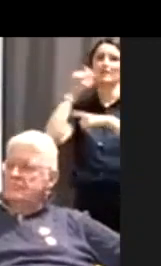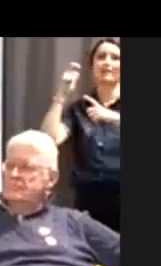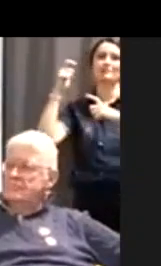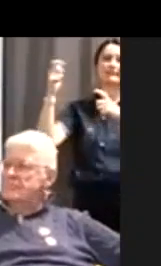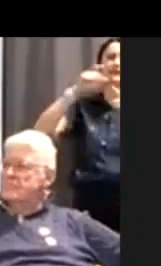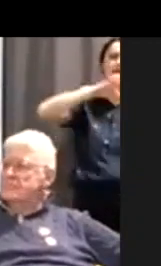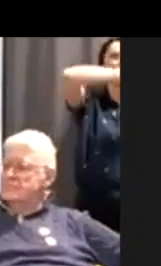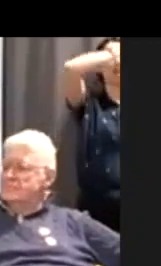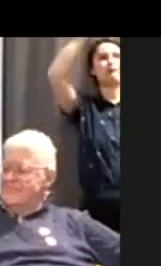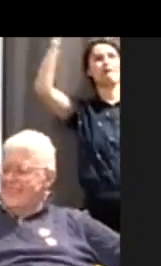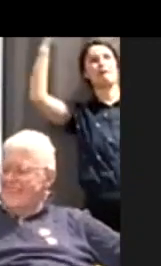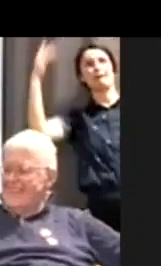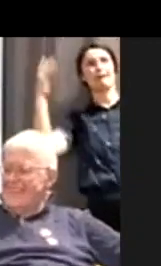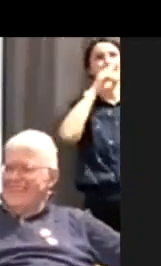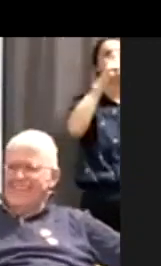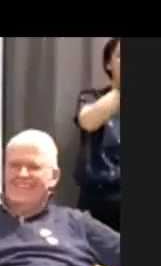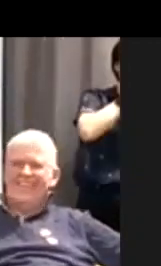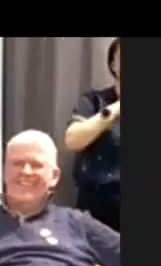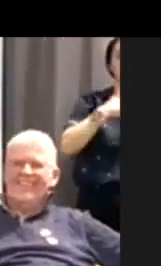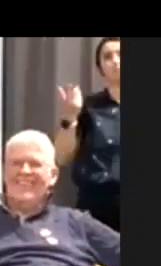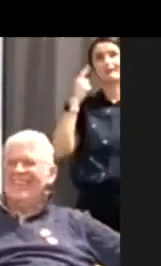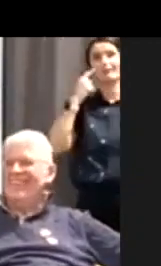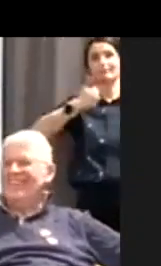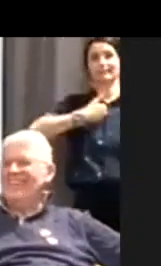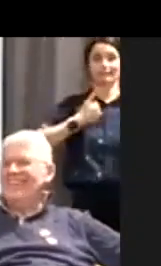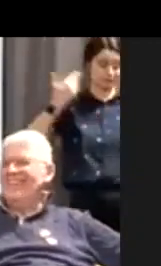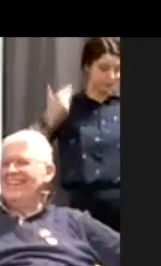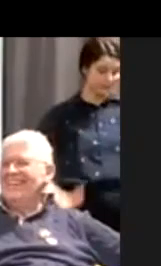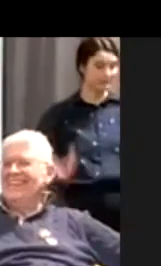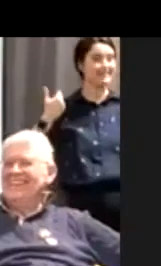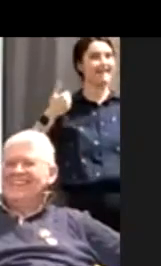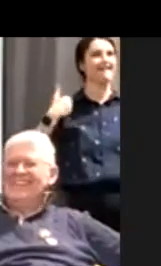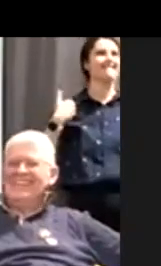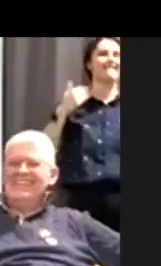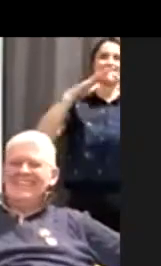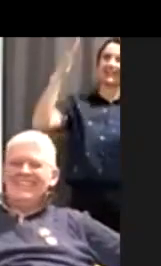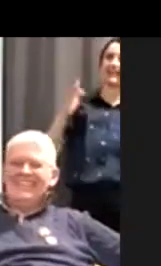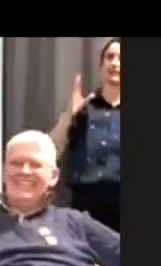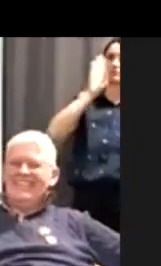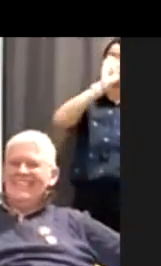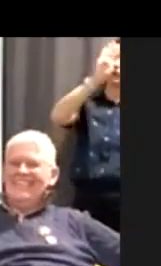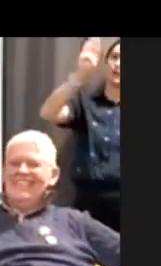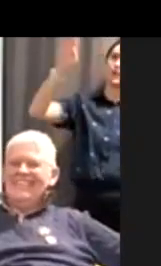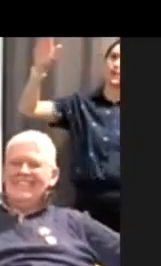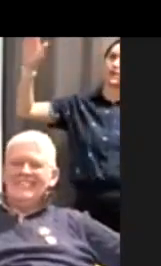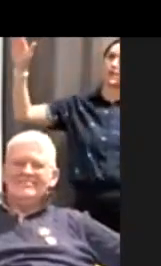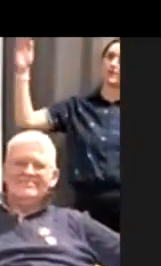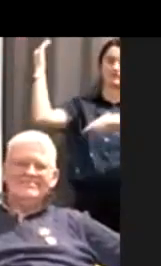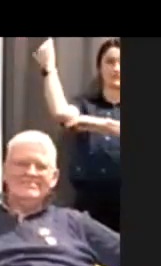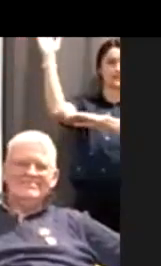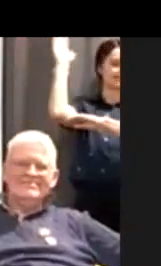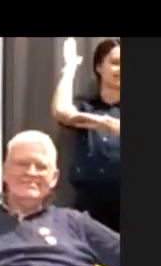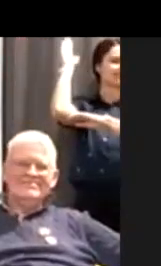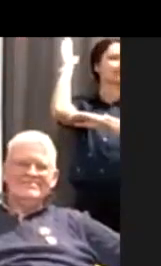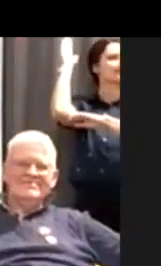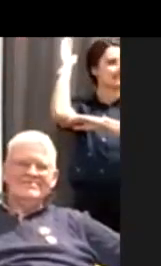For myself it is. Look at me. Yes. But I have flags all across my walls in my house, but that doesn't mean that just because that's